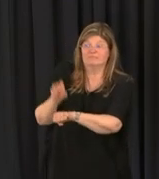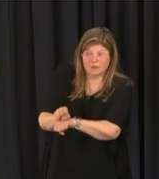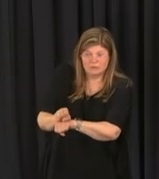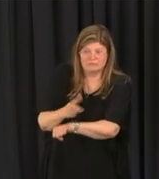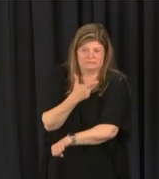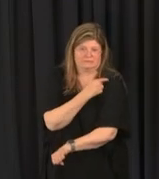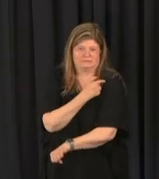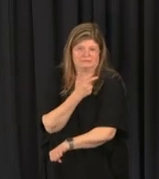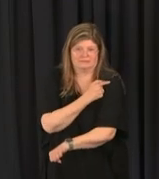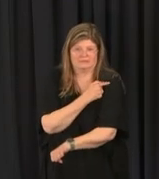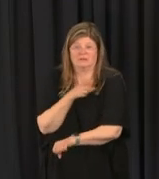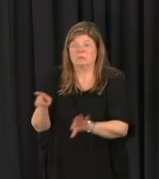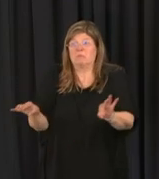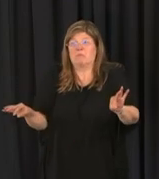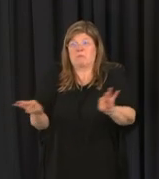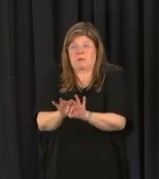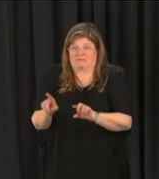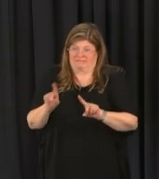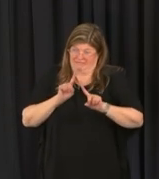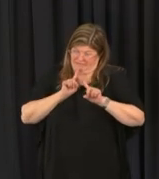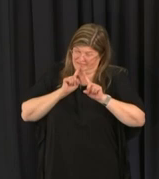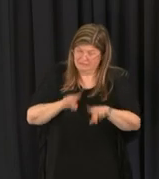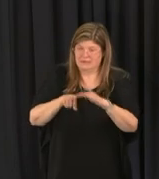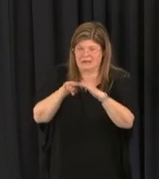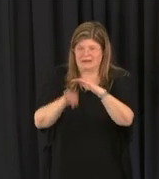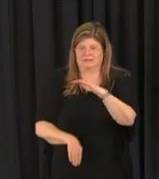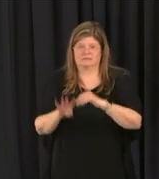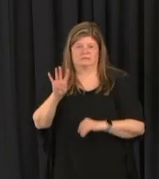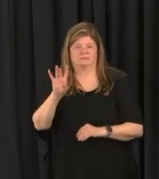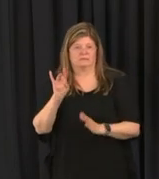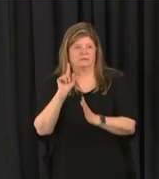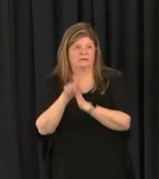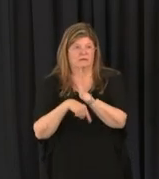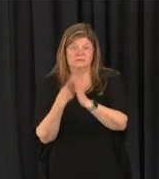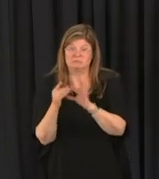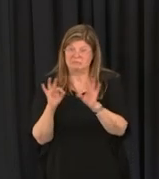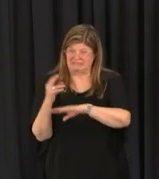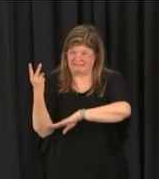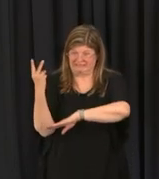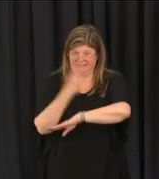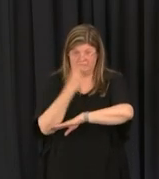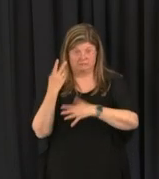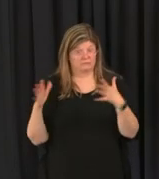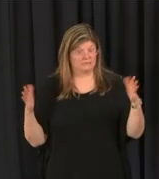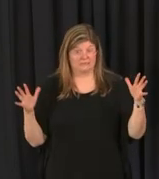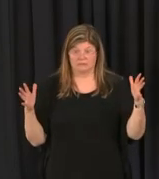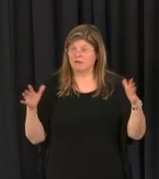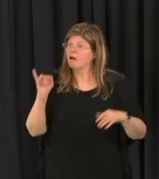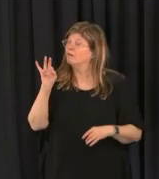appointment, you should respond to that invitation within 48 hours.